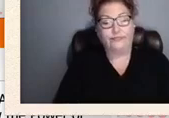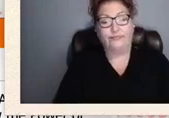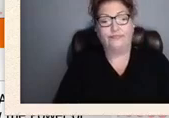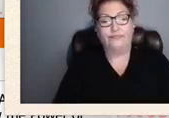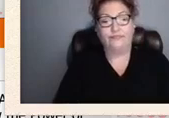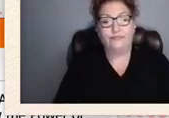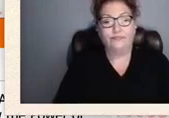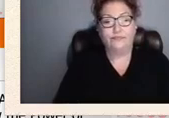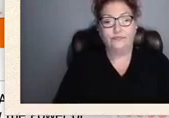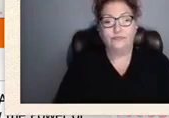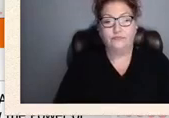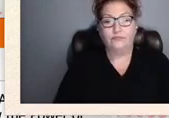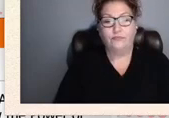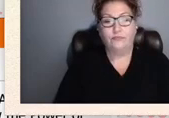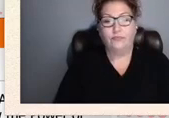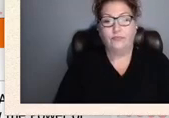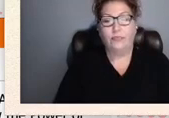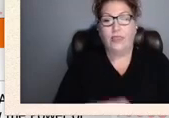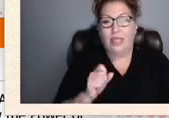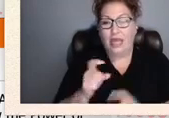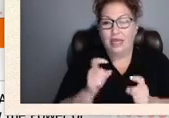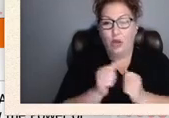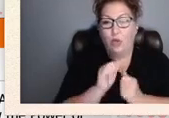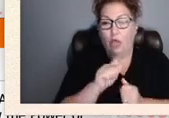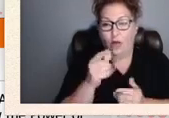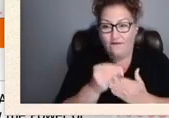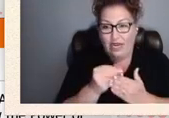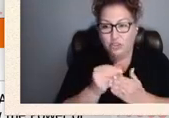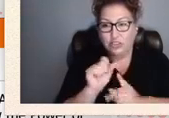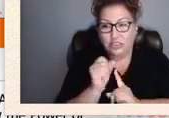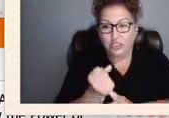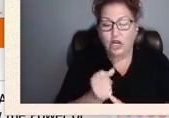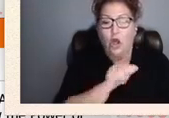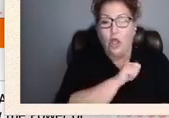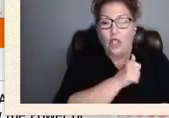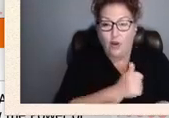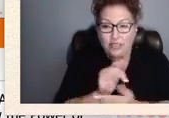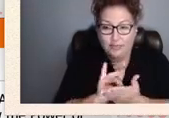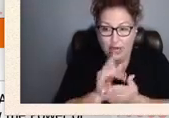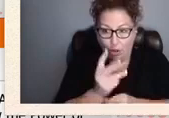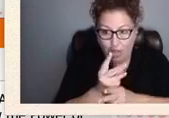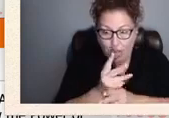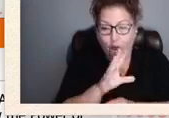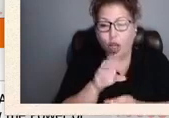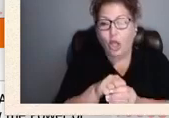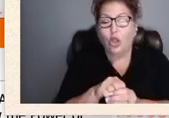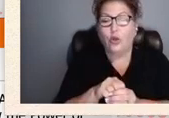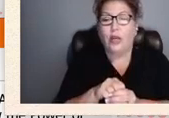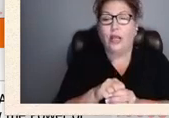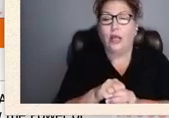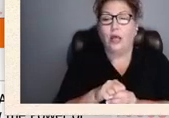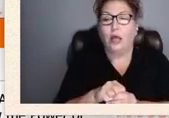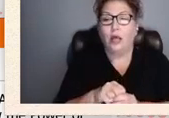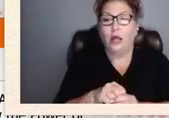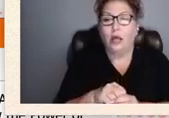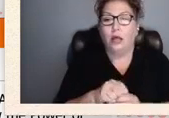It can deal with all financial decisions, authorize medical care, including,